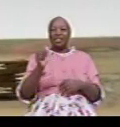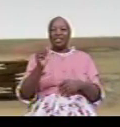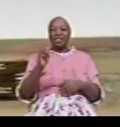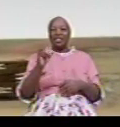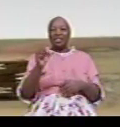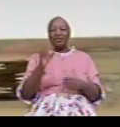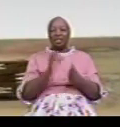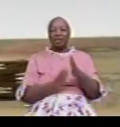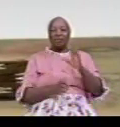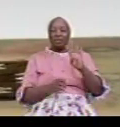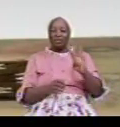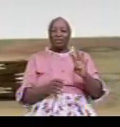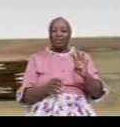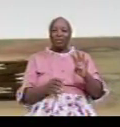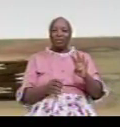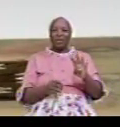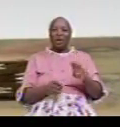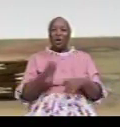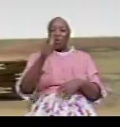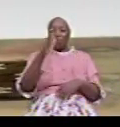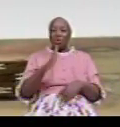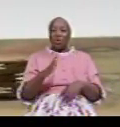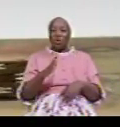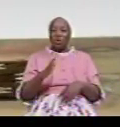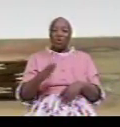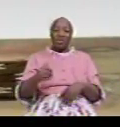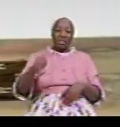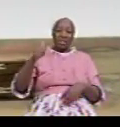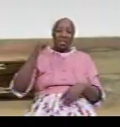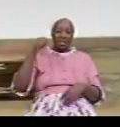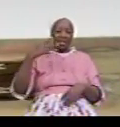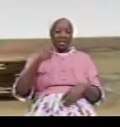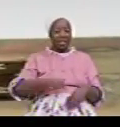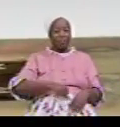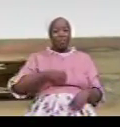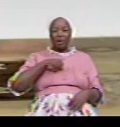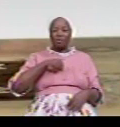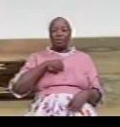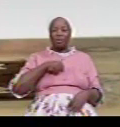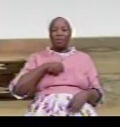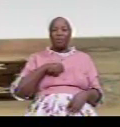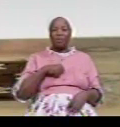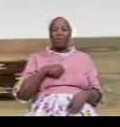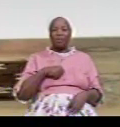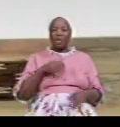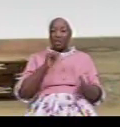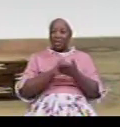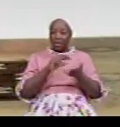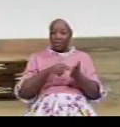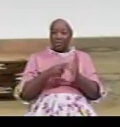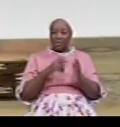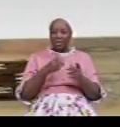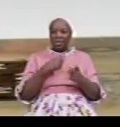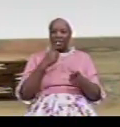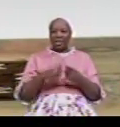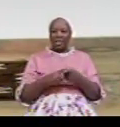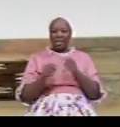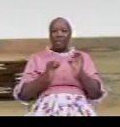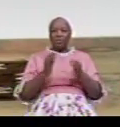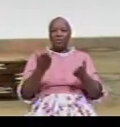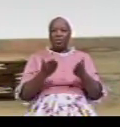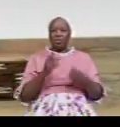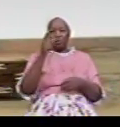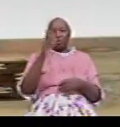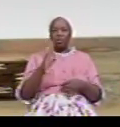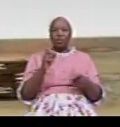God resisteth the proud. That means then, if you want God to